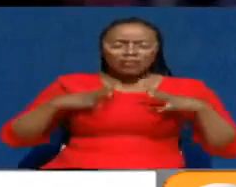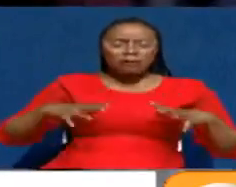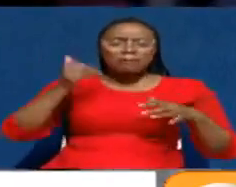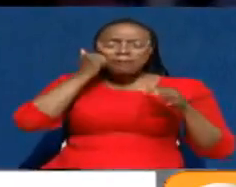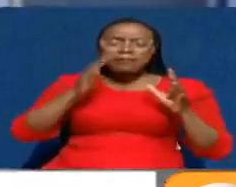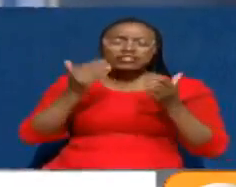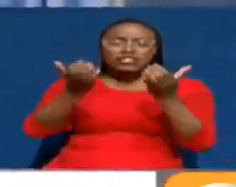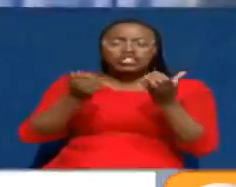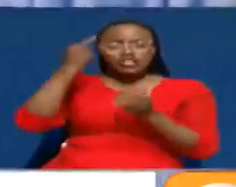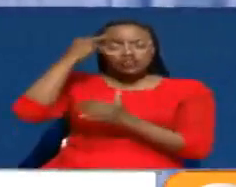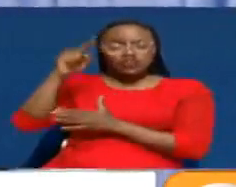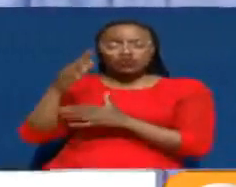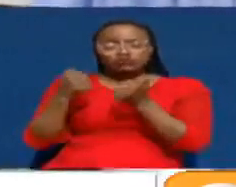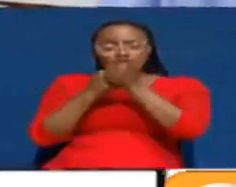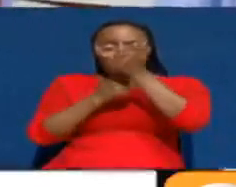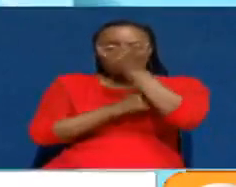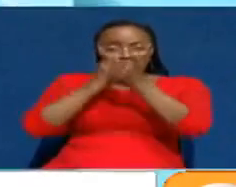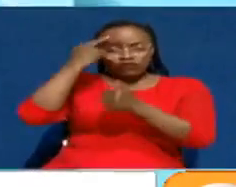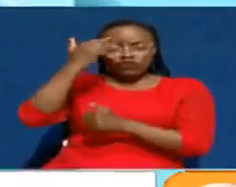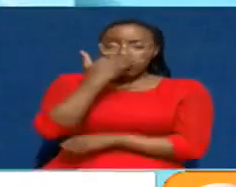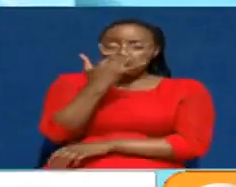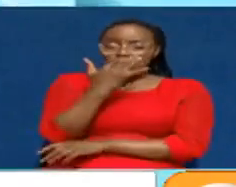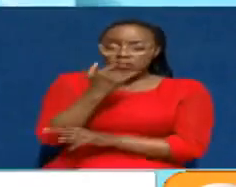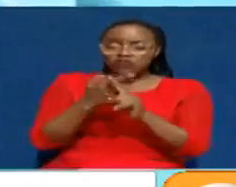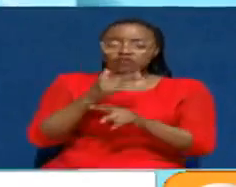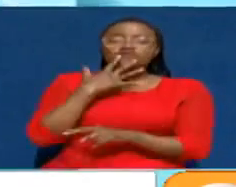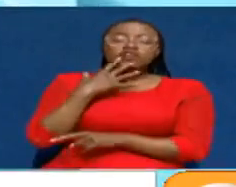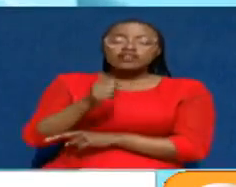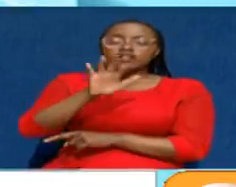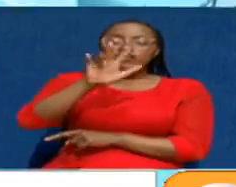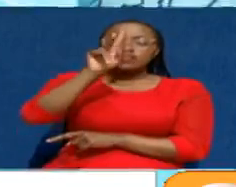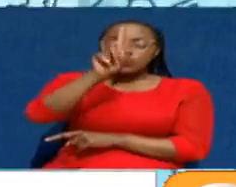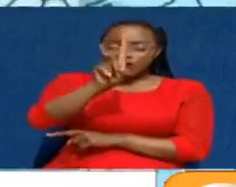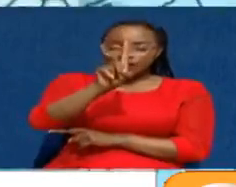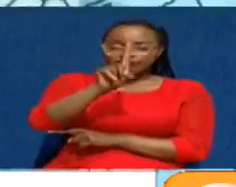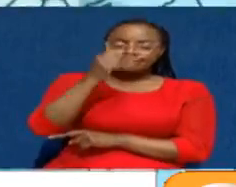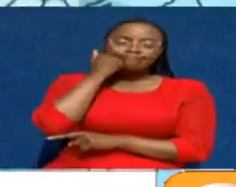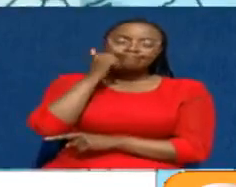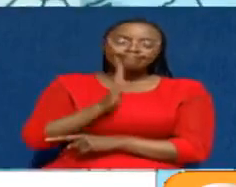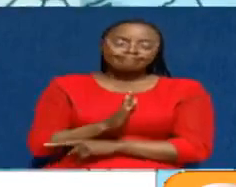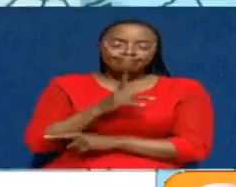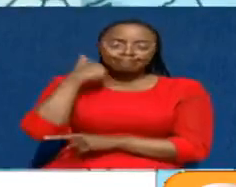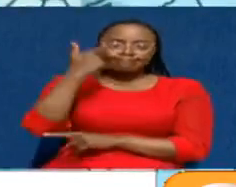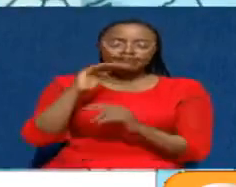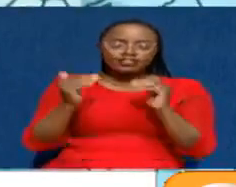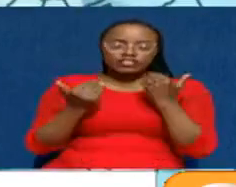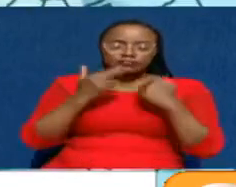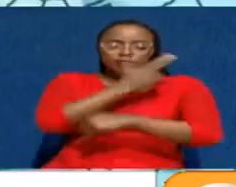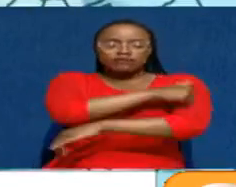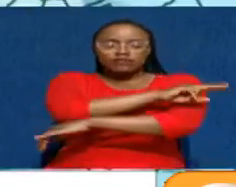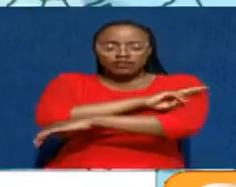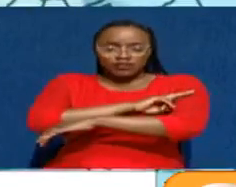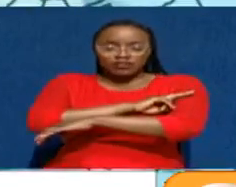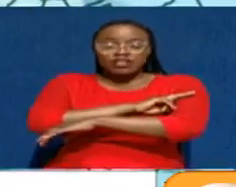patients in need of supplementary oxygen. Out of the 551 COVID-19 patients currently admitted at the